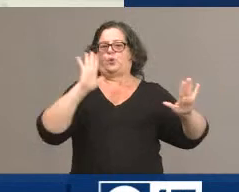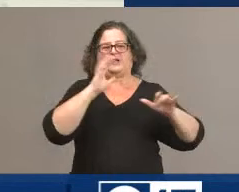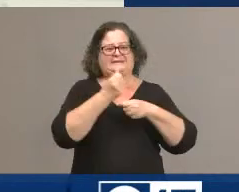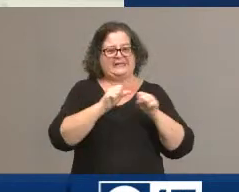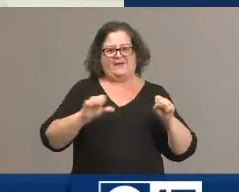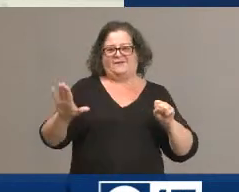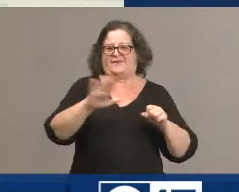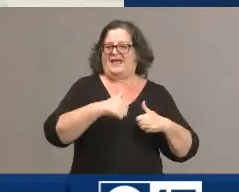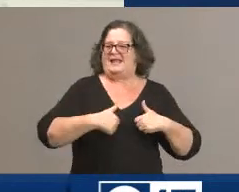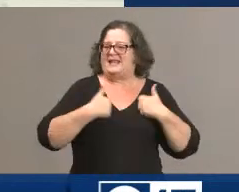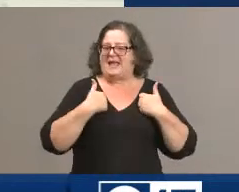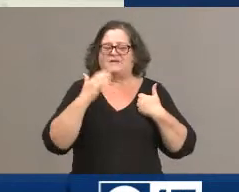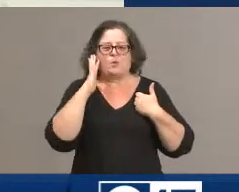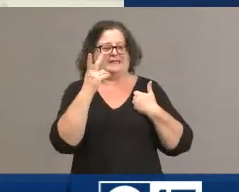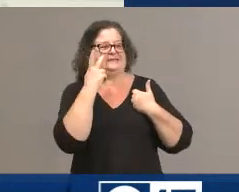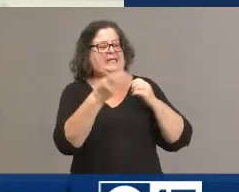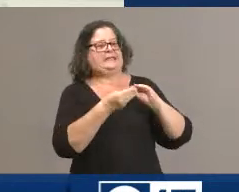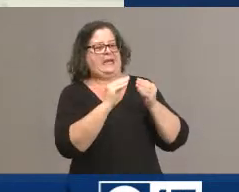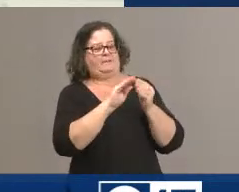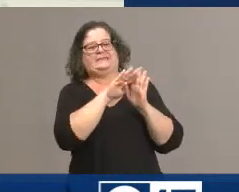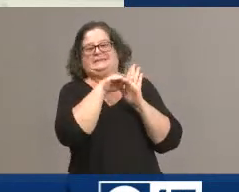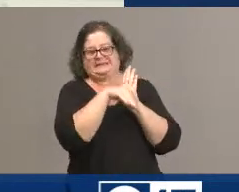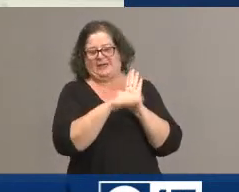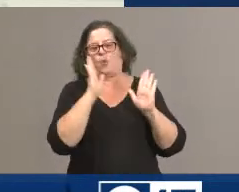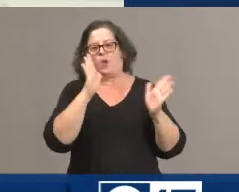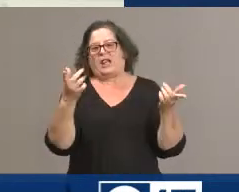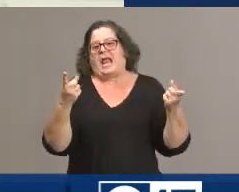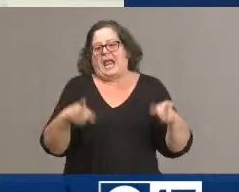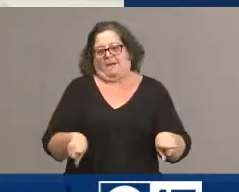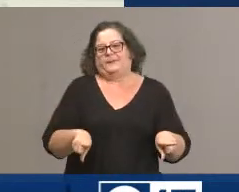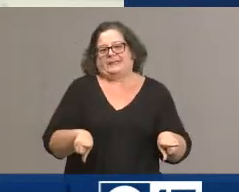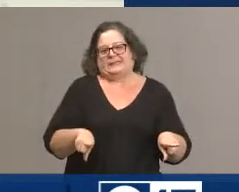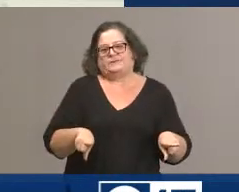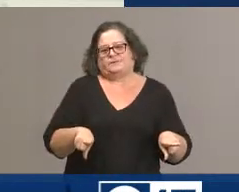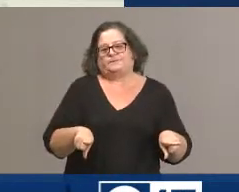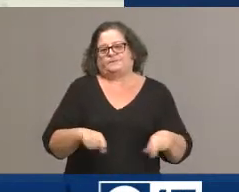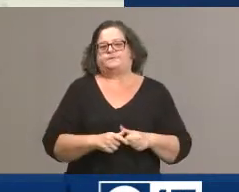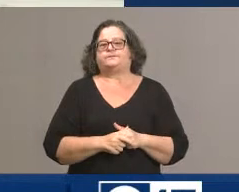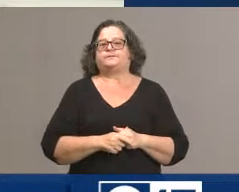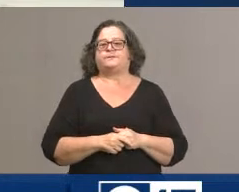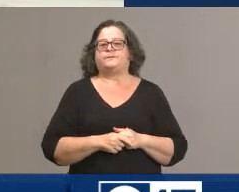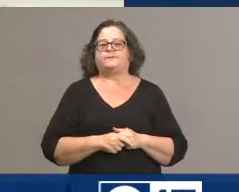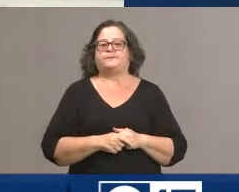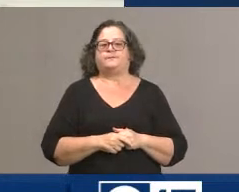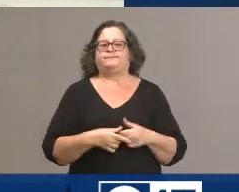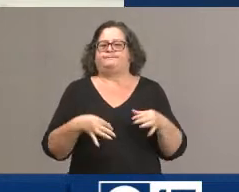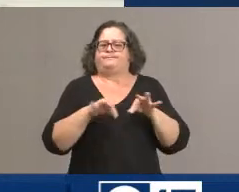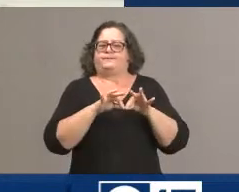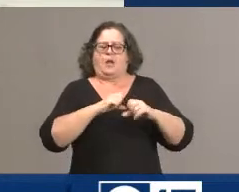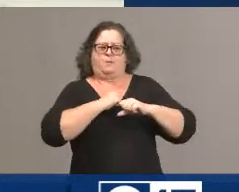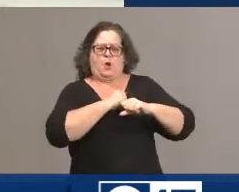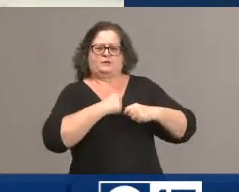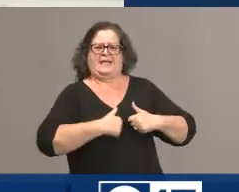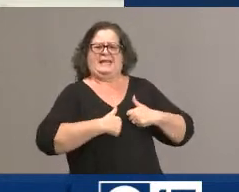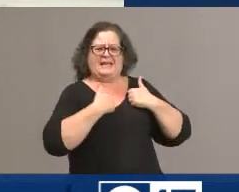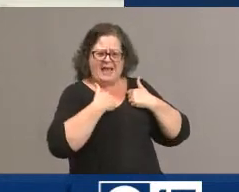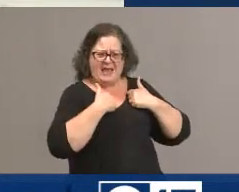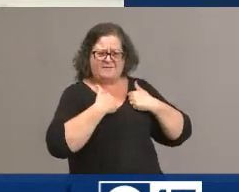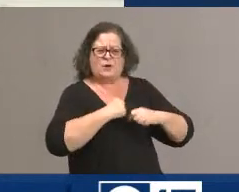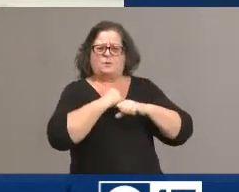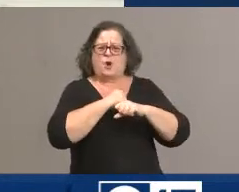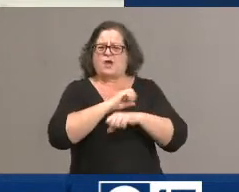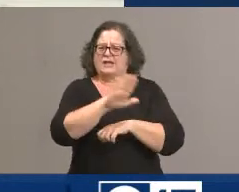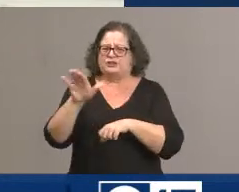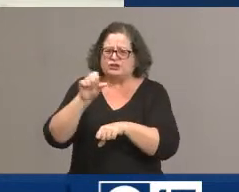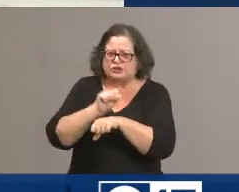course, our objective is to protect lives and to protect livelihoods. And when in doubt, we are going to err on the